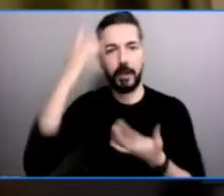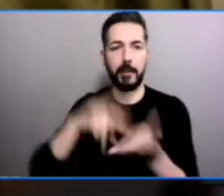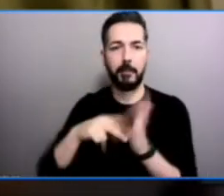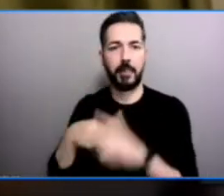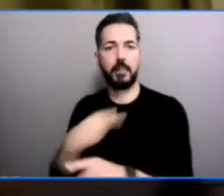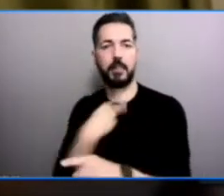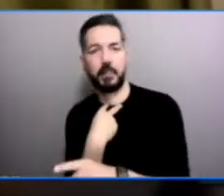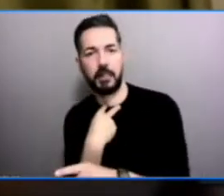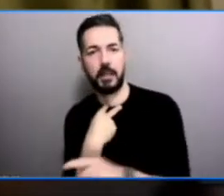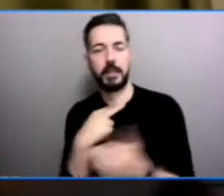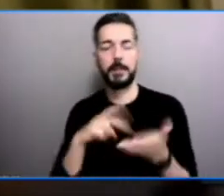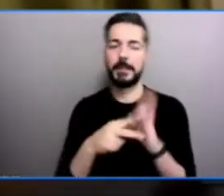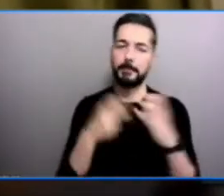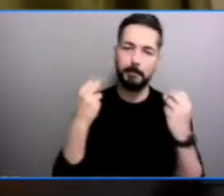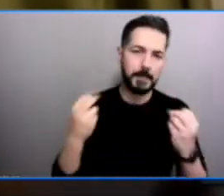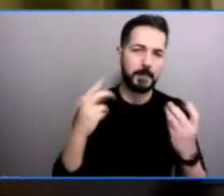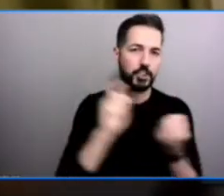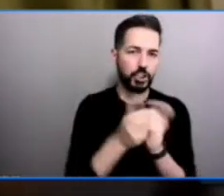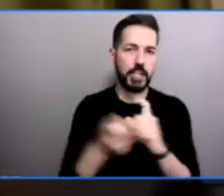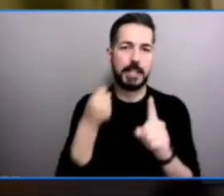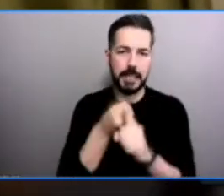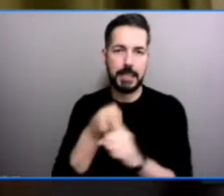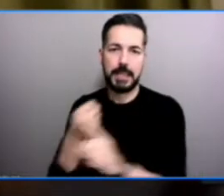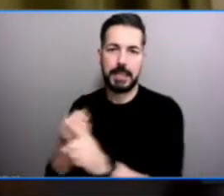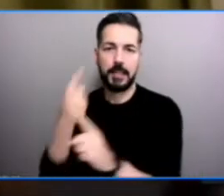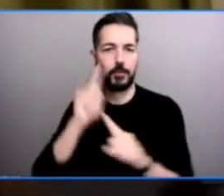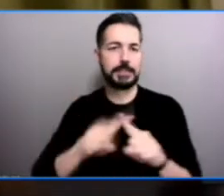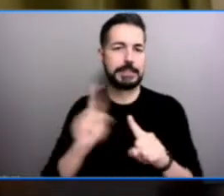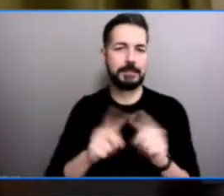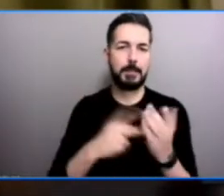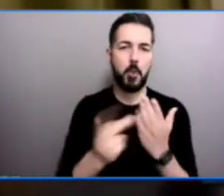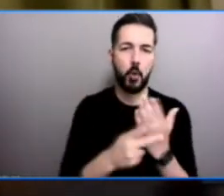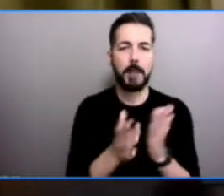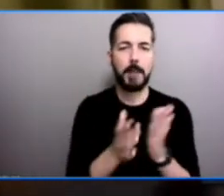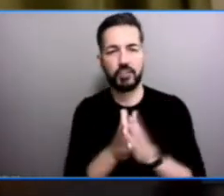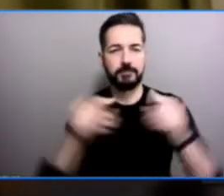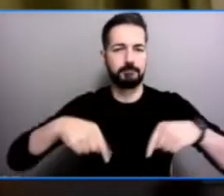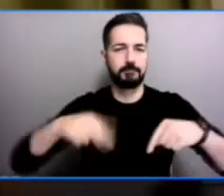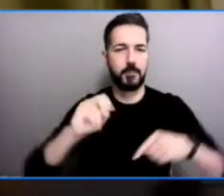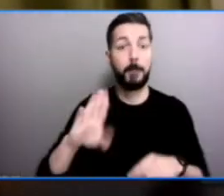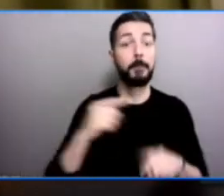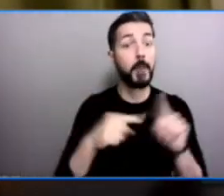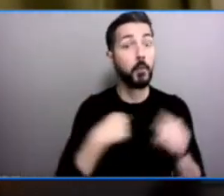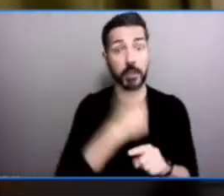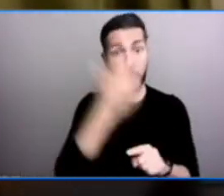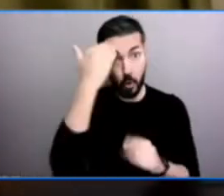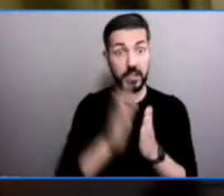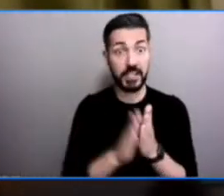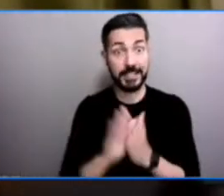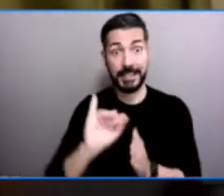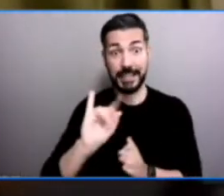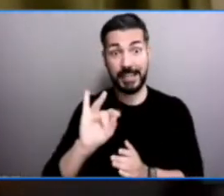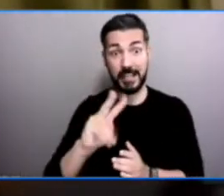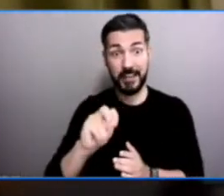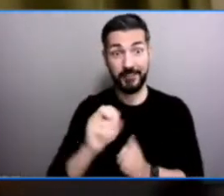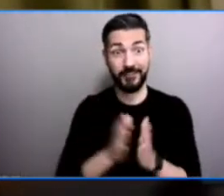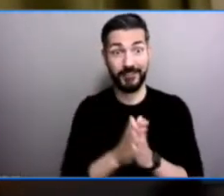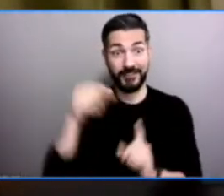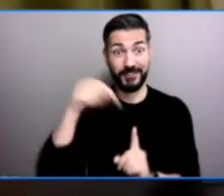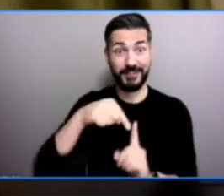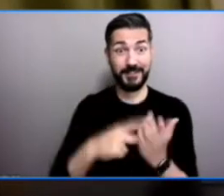the pandemic here in Omaha, Nebraska. We were obviously, like everywhere else